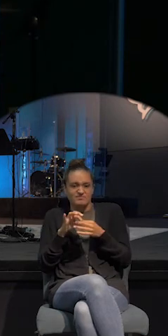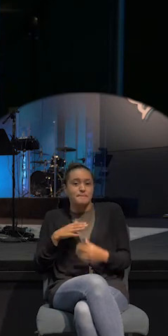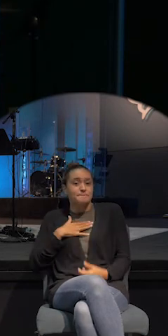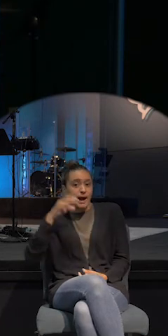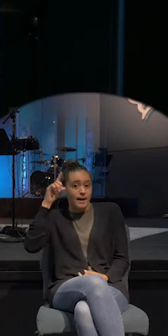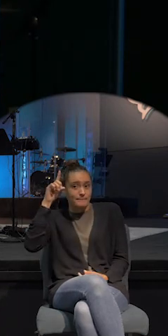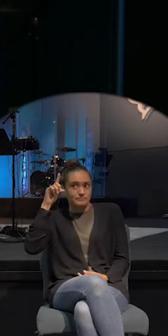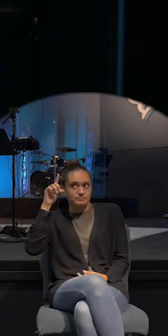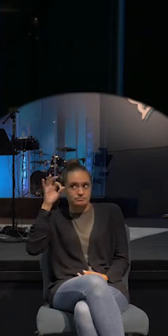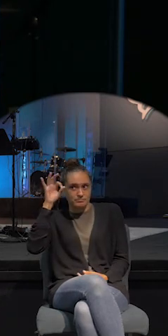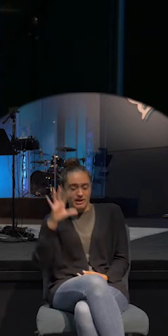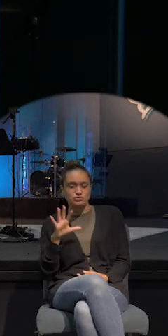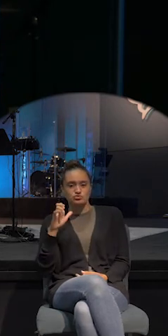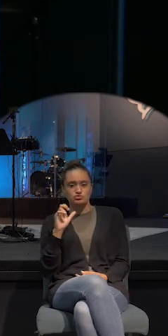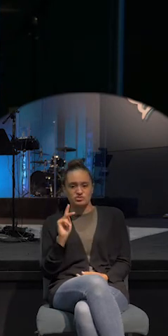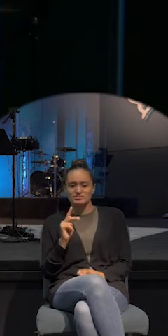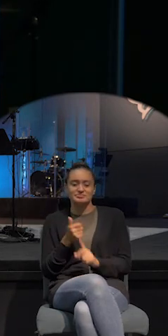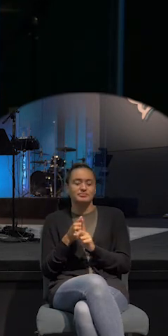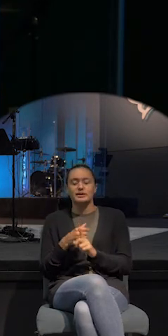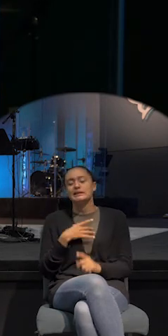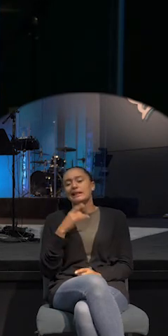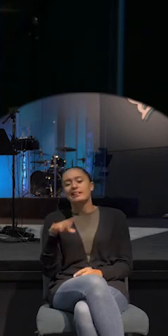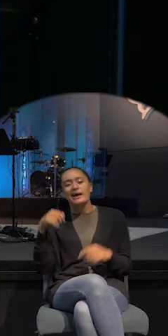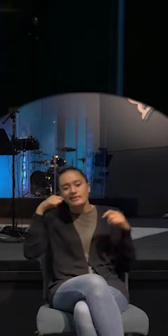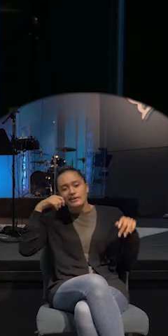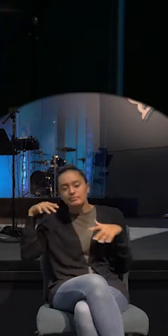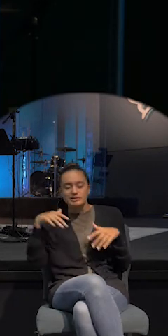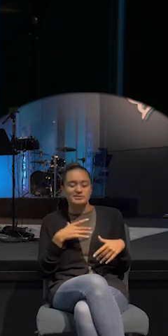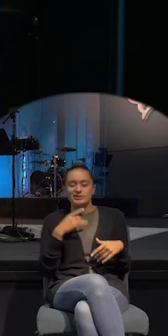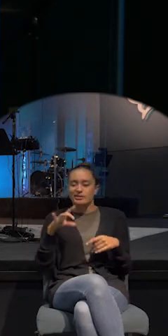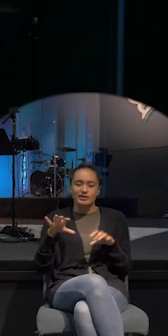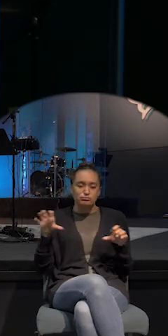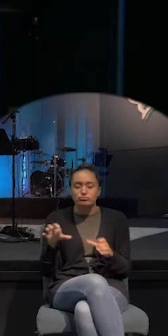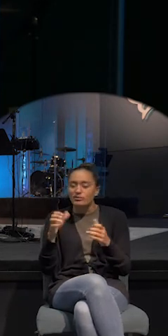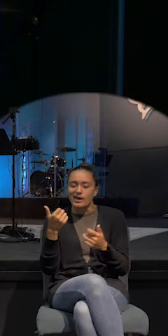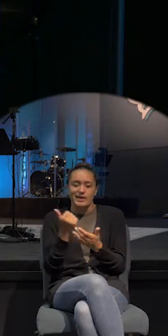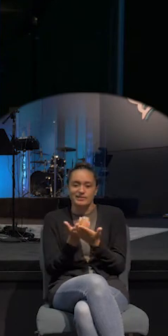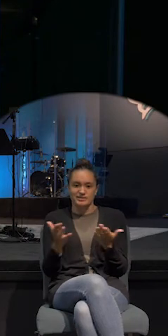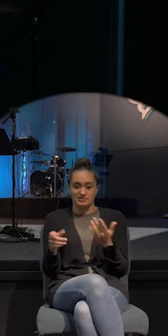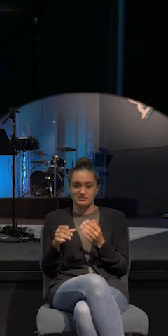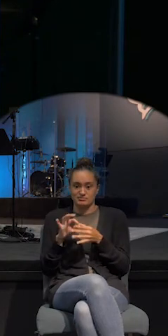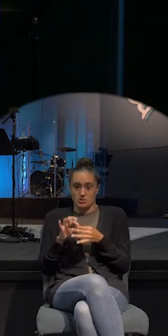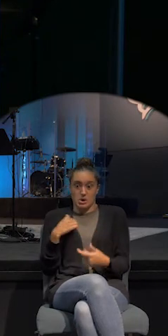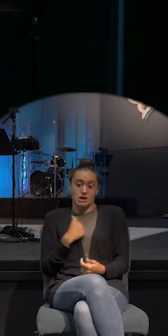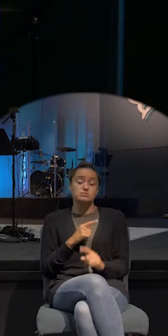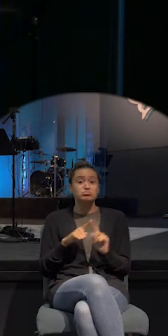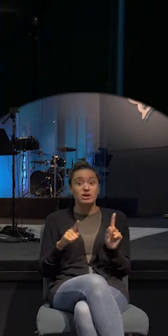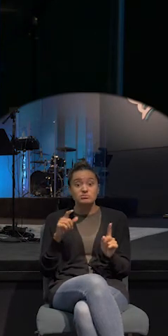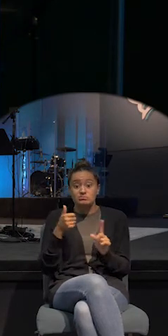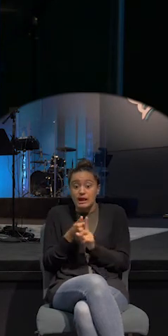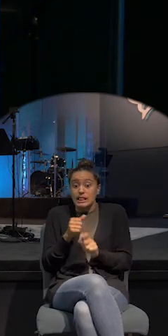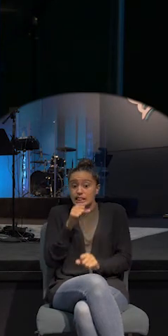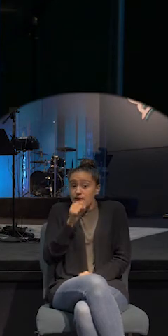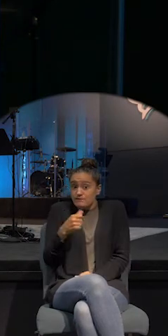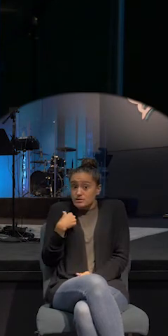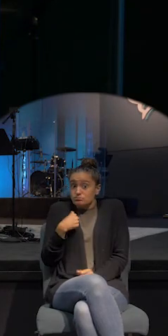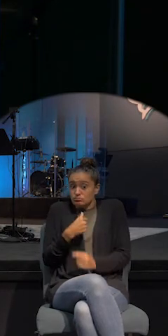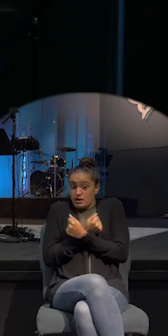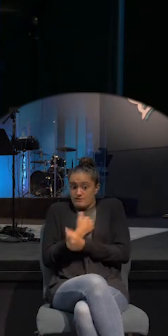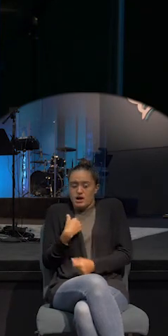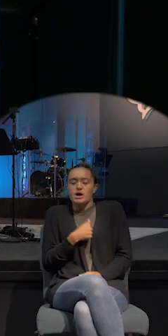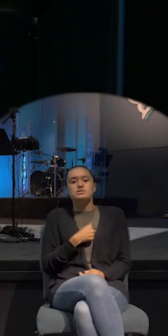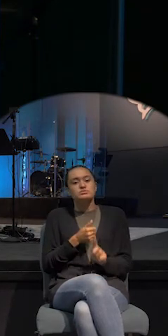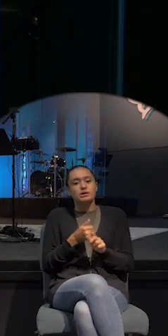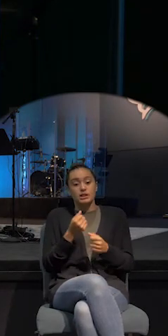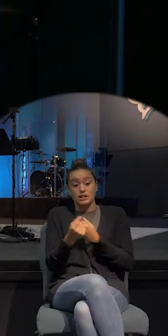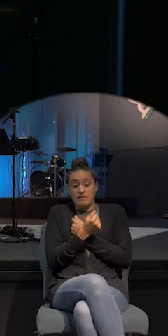pastor, Chuck, is he didn't like the hippies, he didn't like the movement, he didn't like any of the things about us, but he loved us. And because he did, you know,